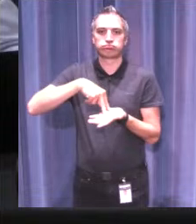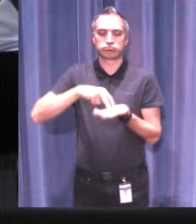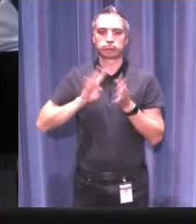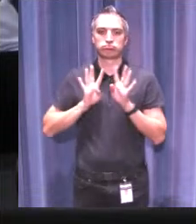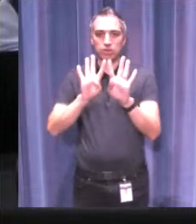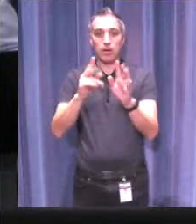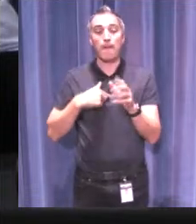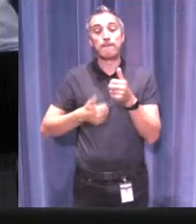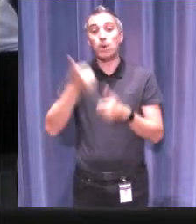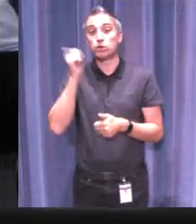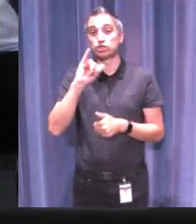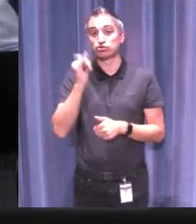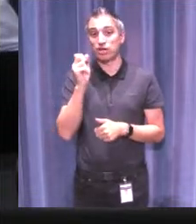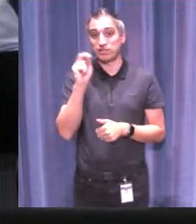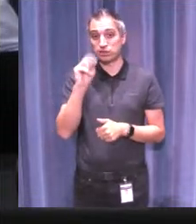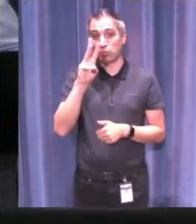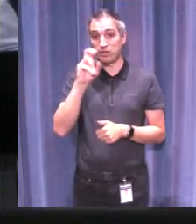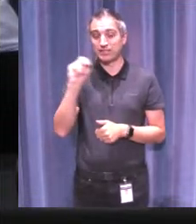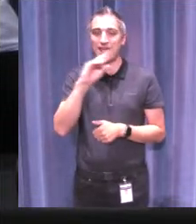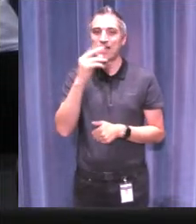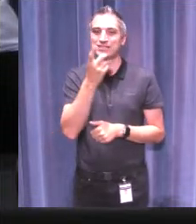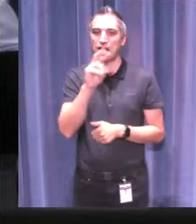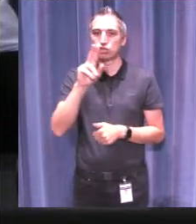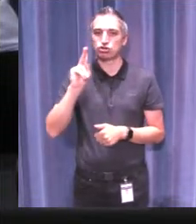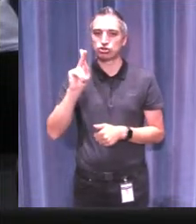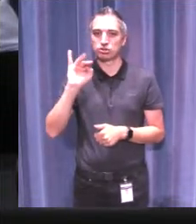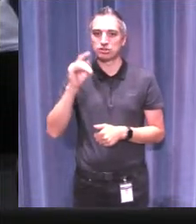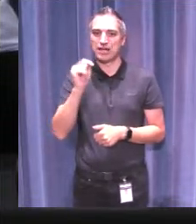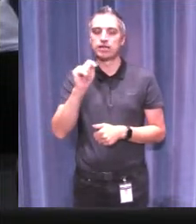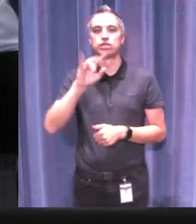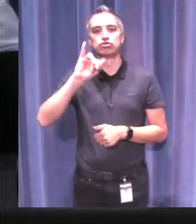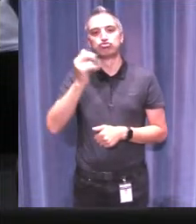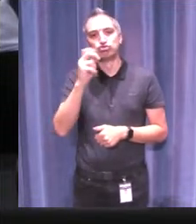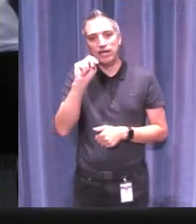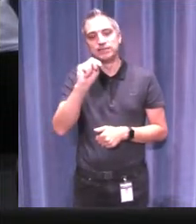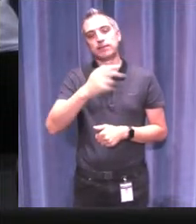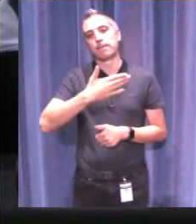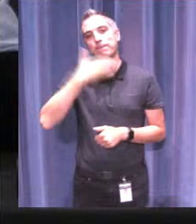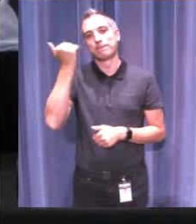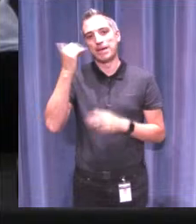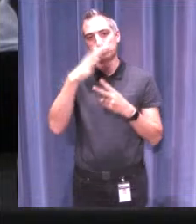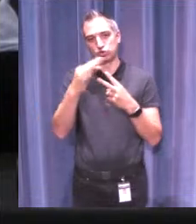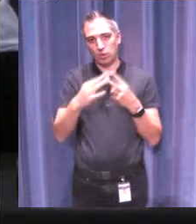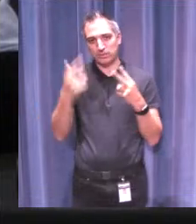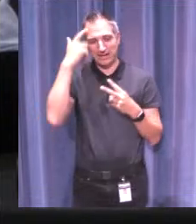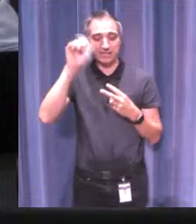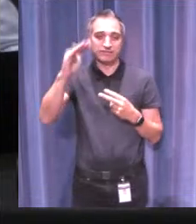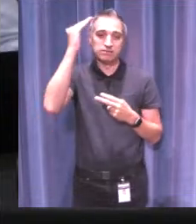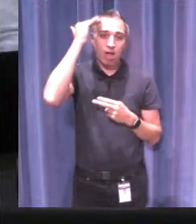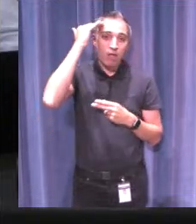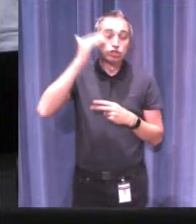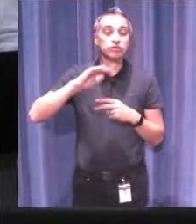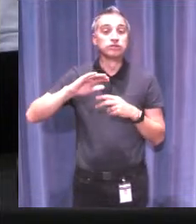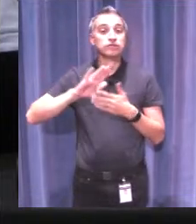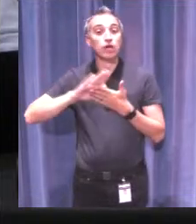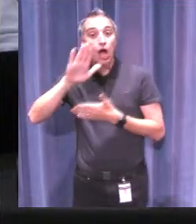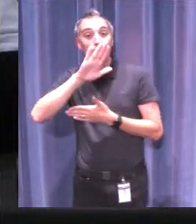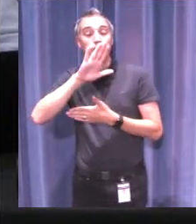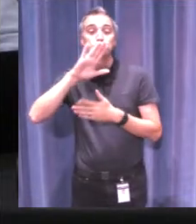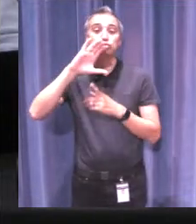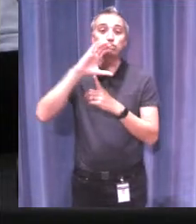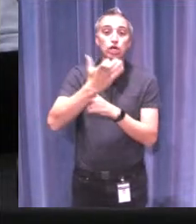are Jason Wilson and Dr. Knight, with Jason as the best choice given his knowledge of the college and its culture and resources.